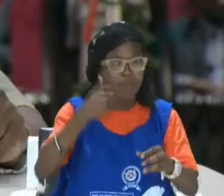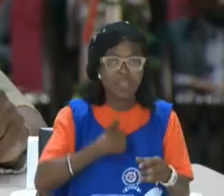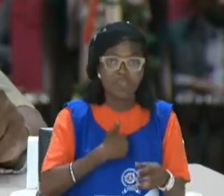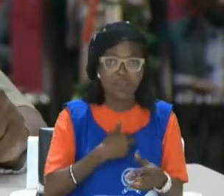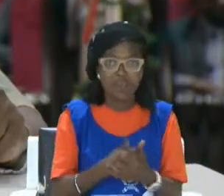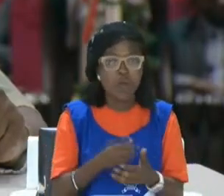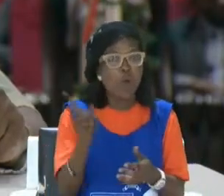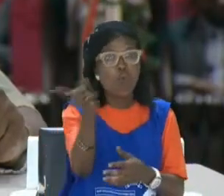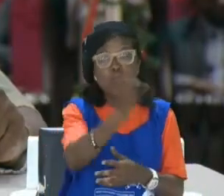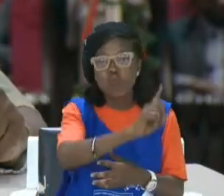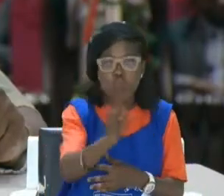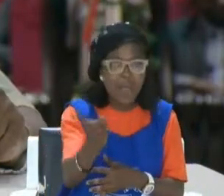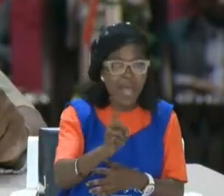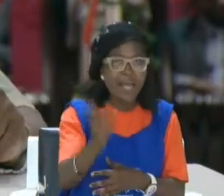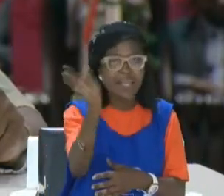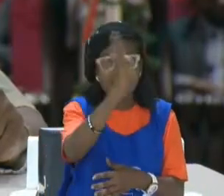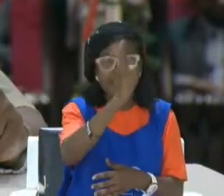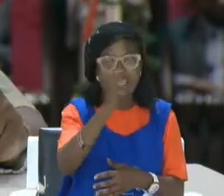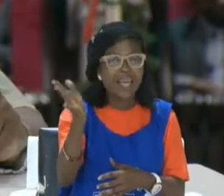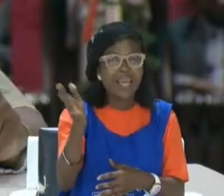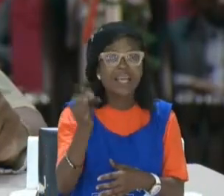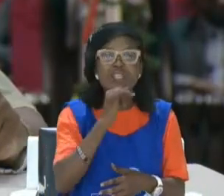where there has been no way before.